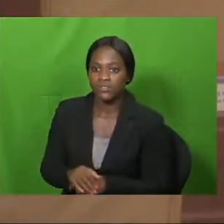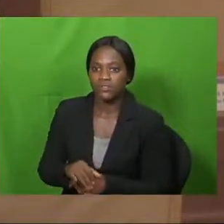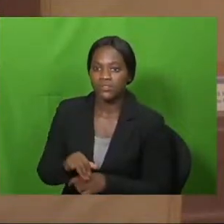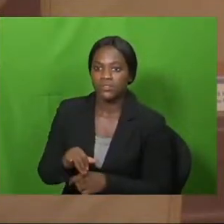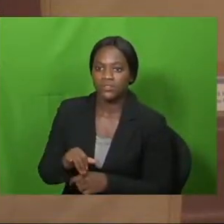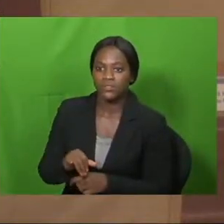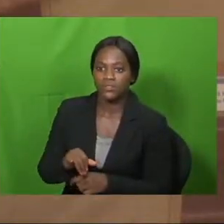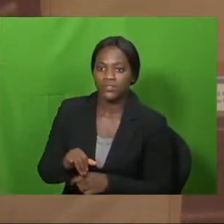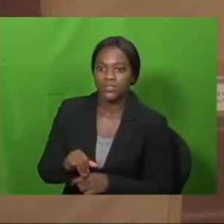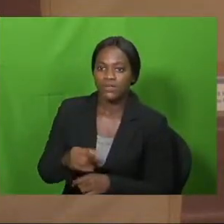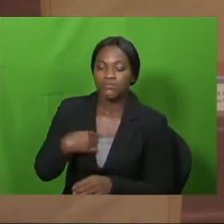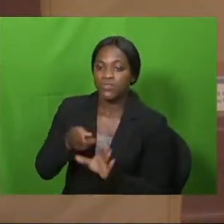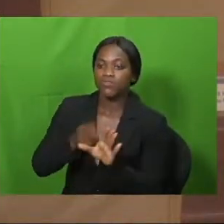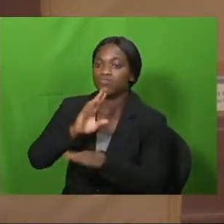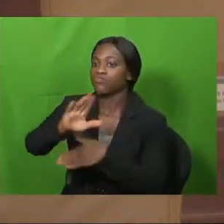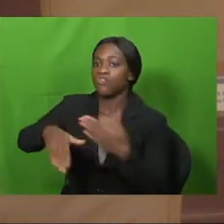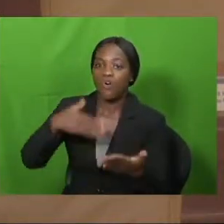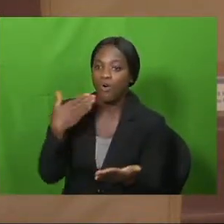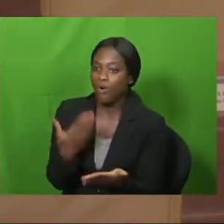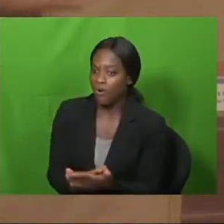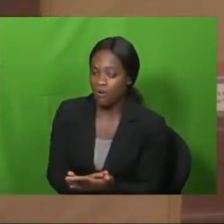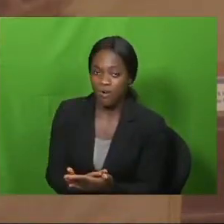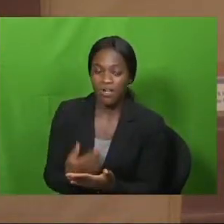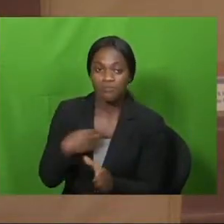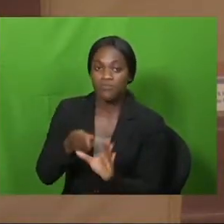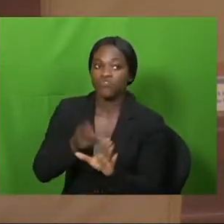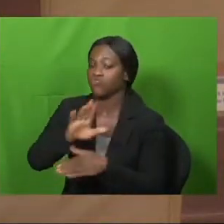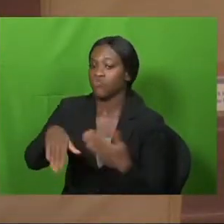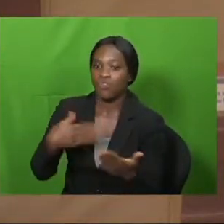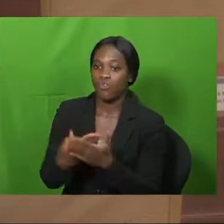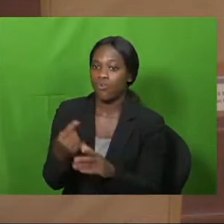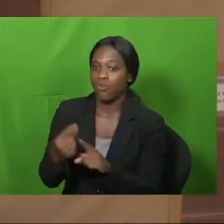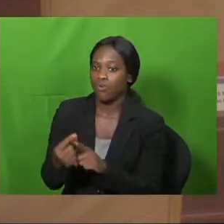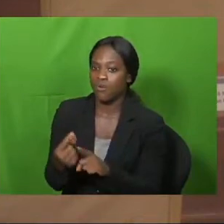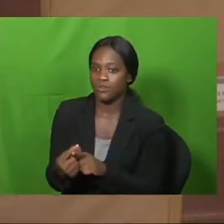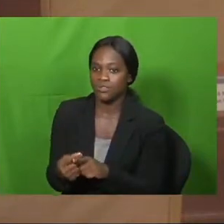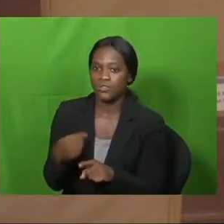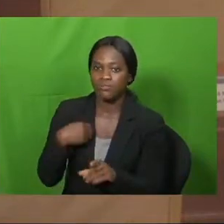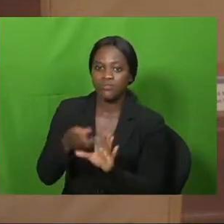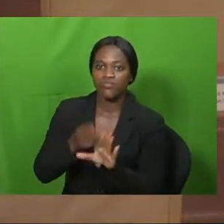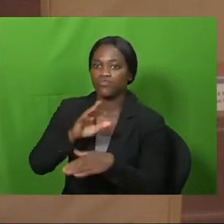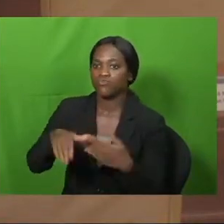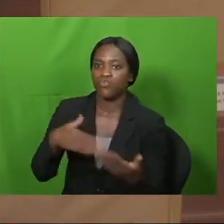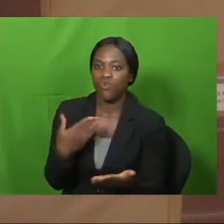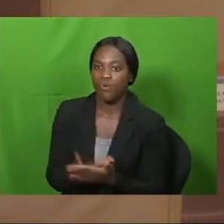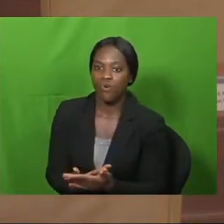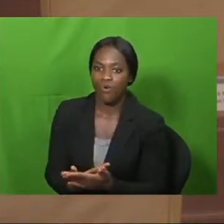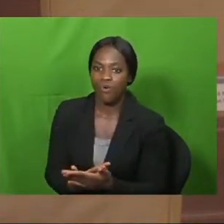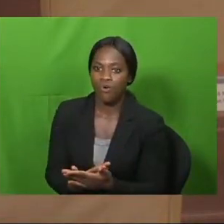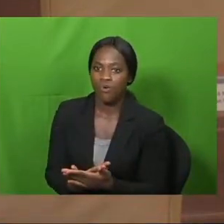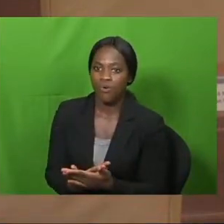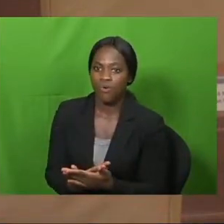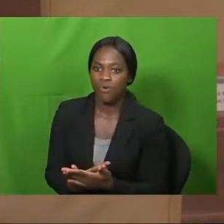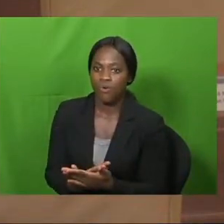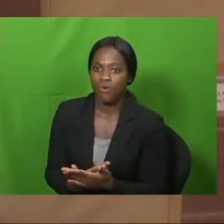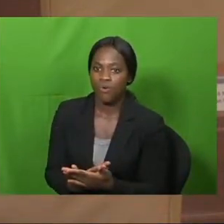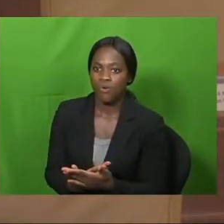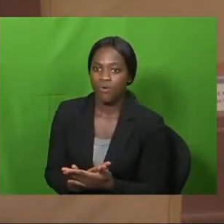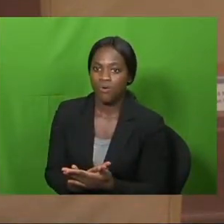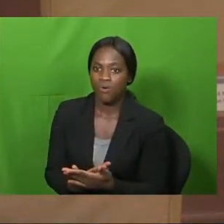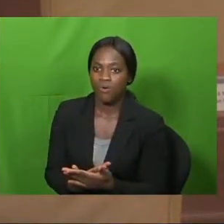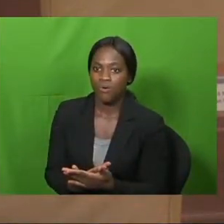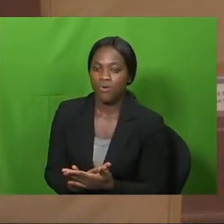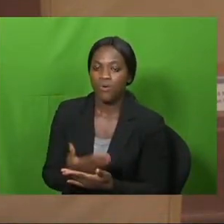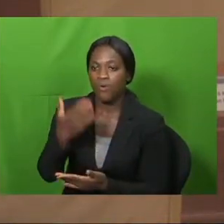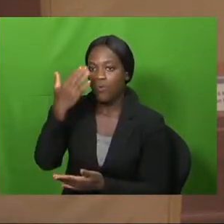withdraw all. Withdraw all. I withdraw all, Mr. Speaker. Yes. I withdraw all. Yes. Because, and I hope you are taking care of the time.